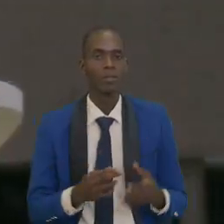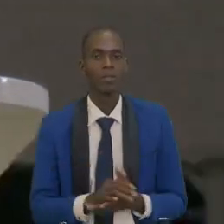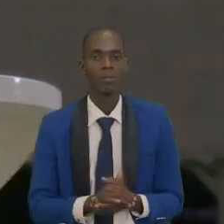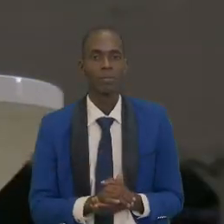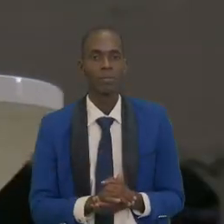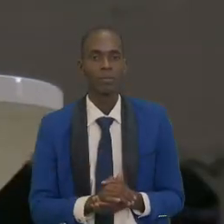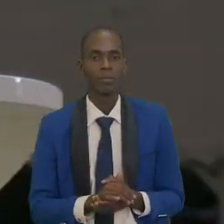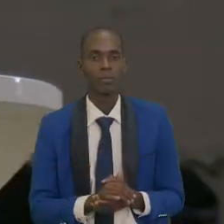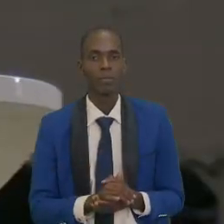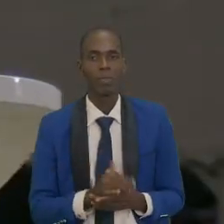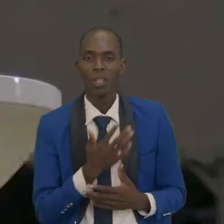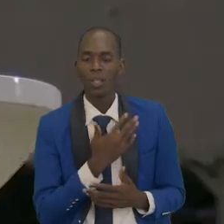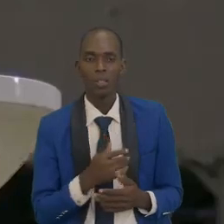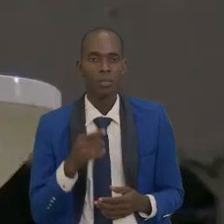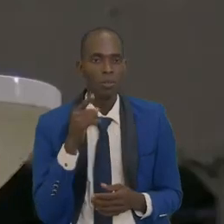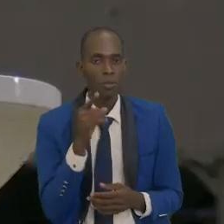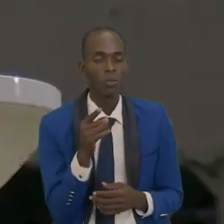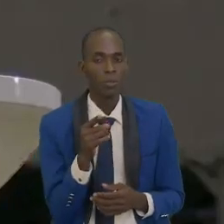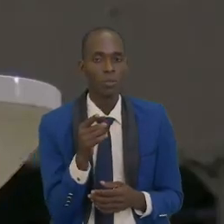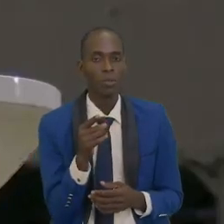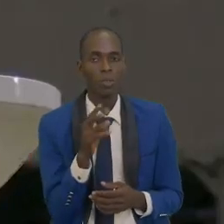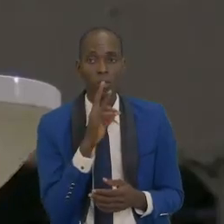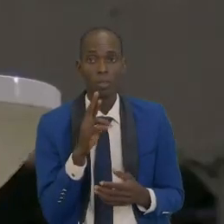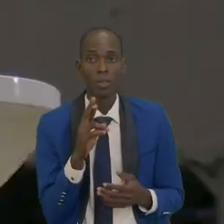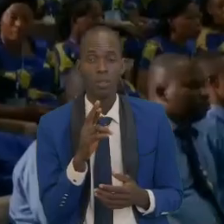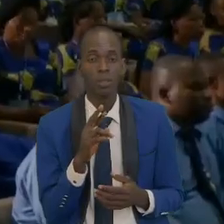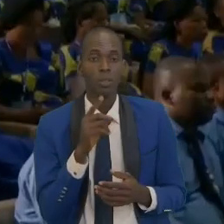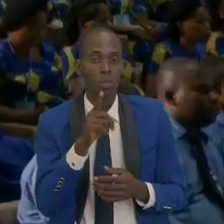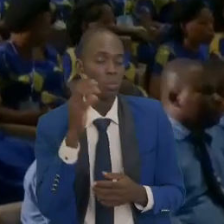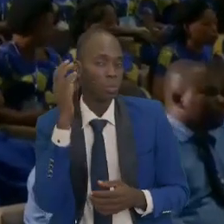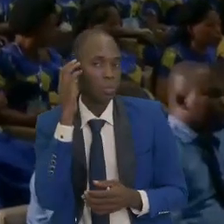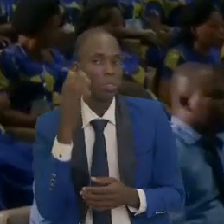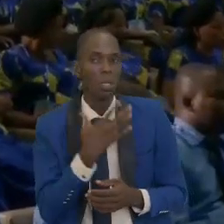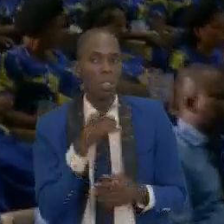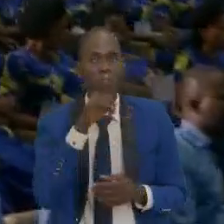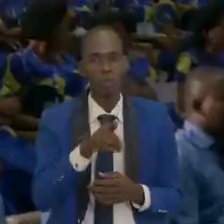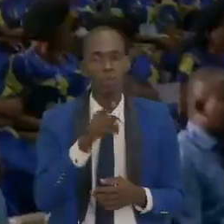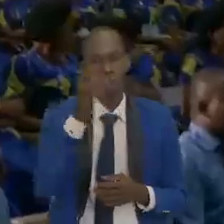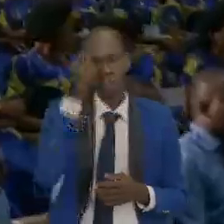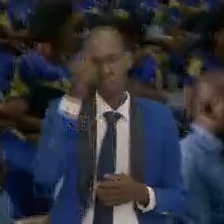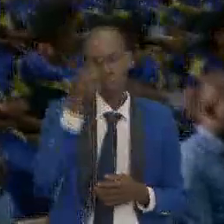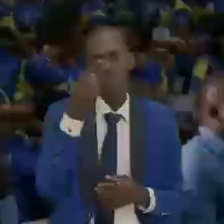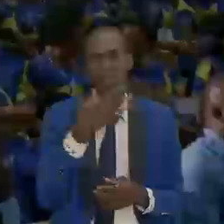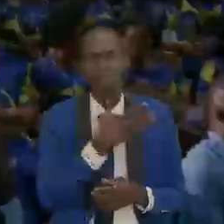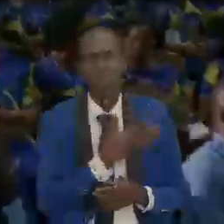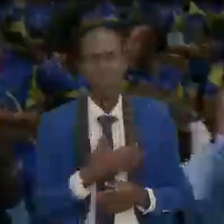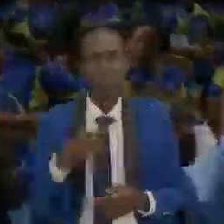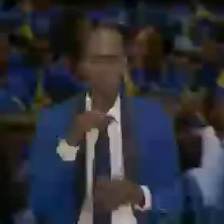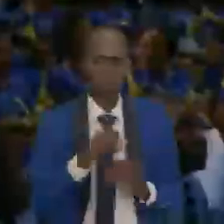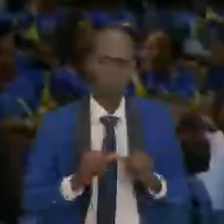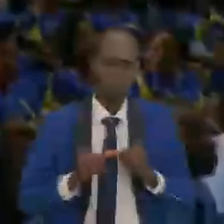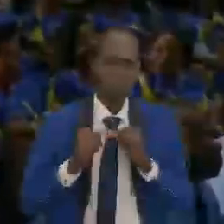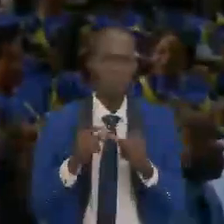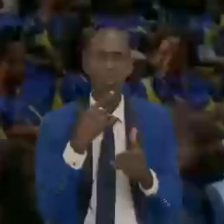and your deal and your persevere and you said this is what I'm waiting